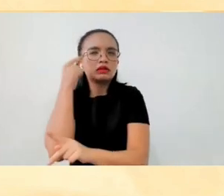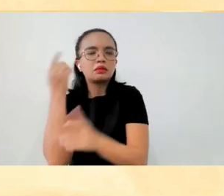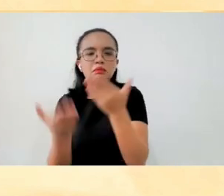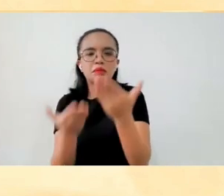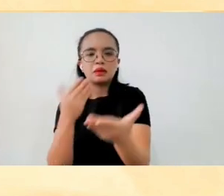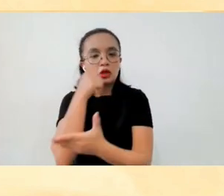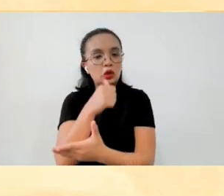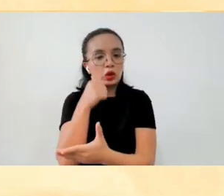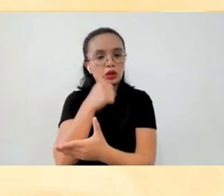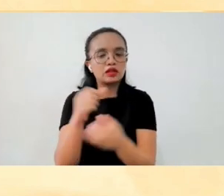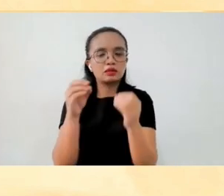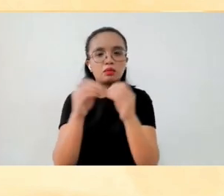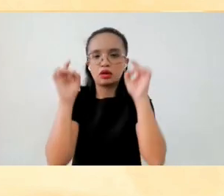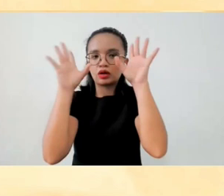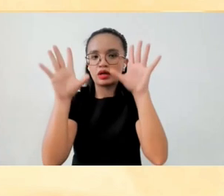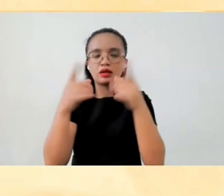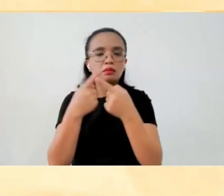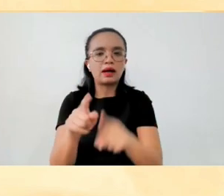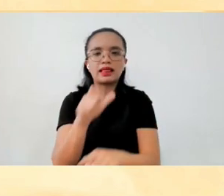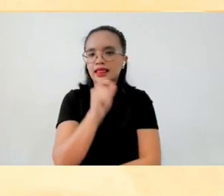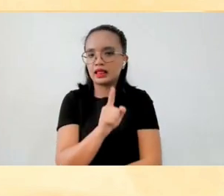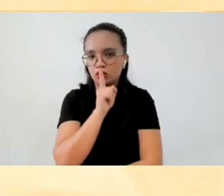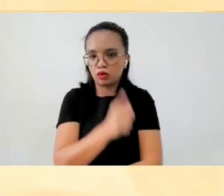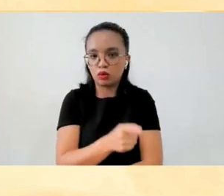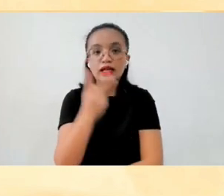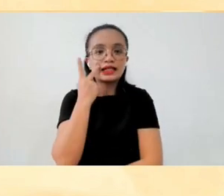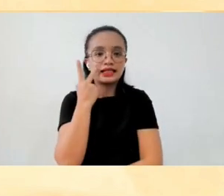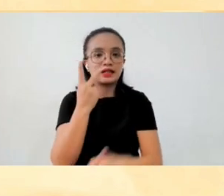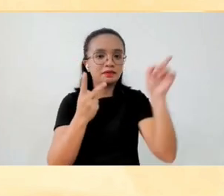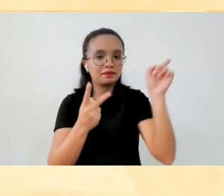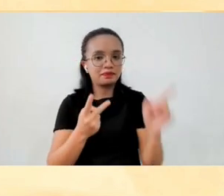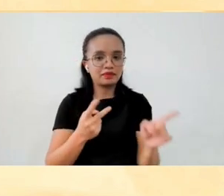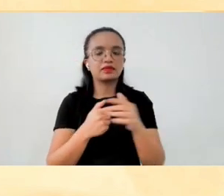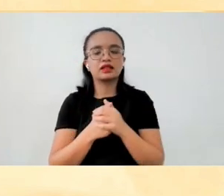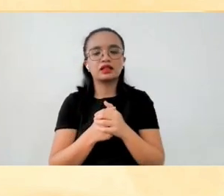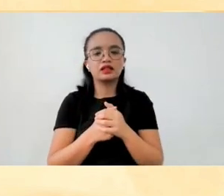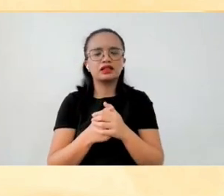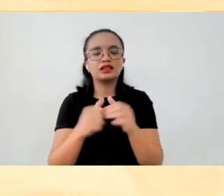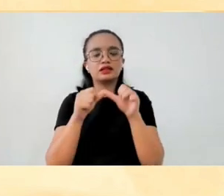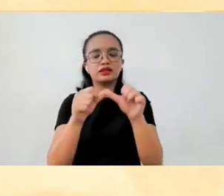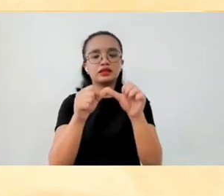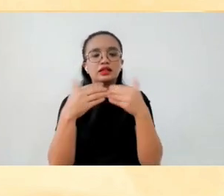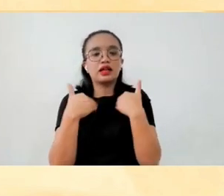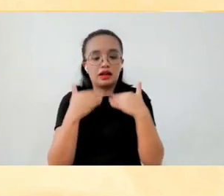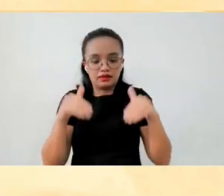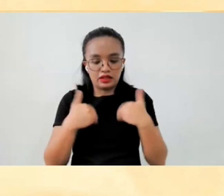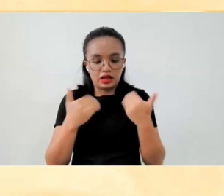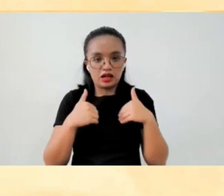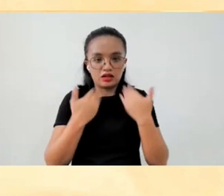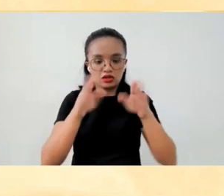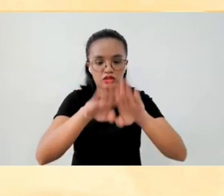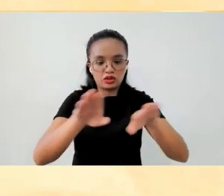more at risk, but that's not actually true if you look at literature. And then continuously, there are younger children that